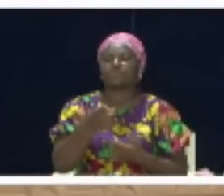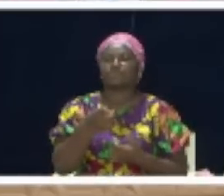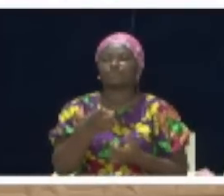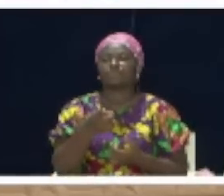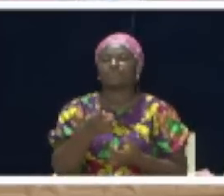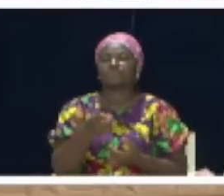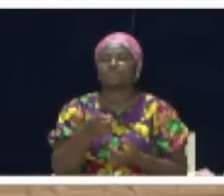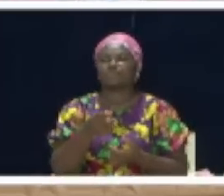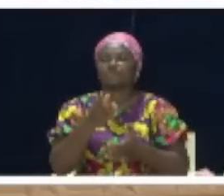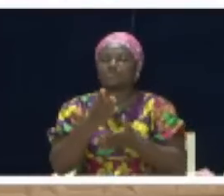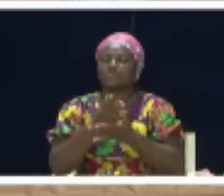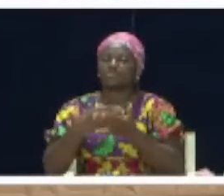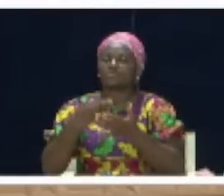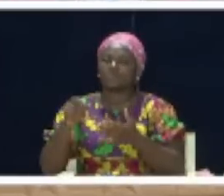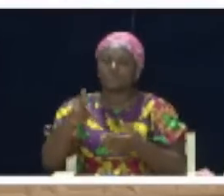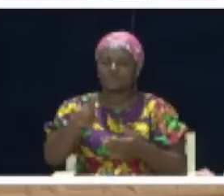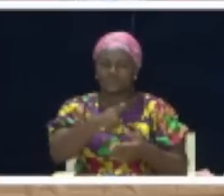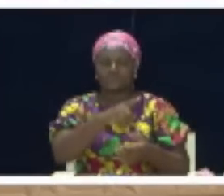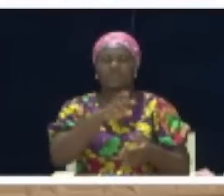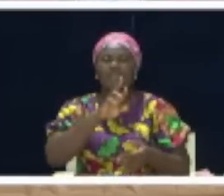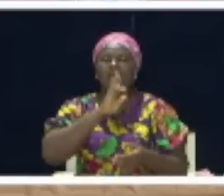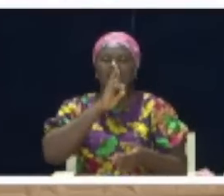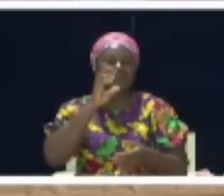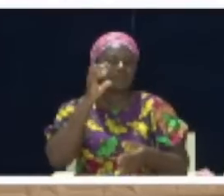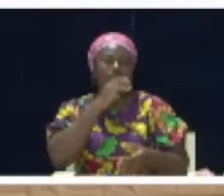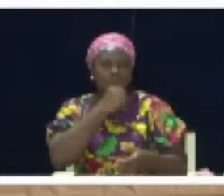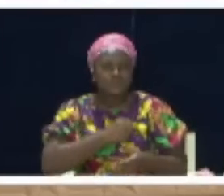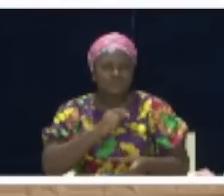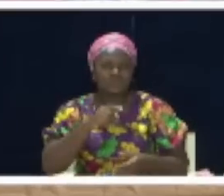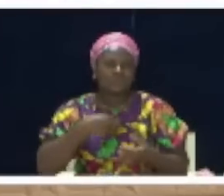some of you are old, you've heard this story before.